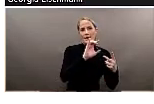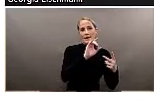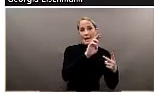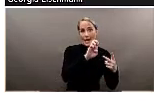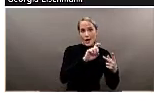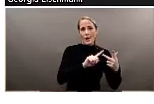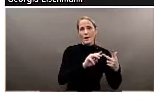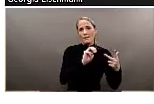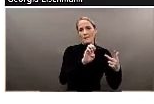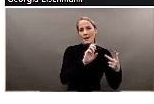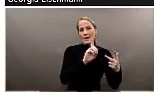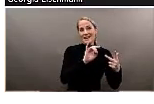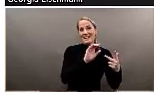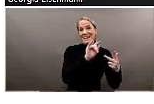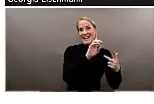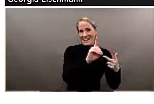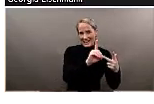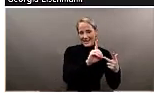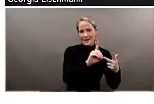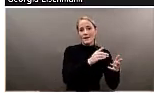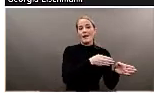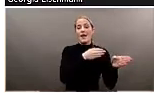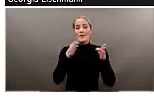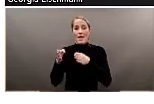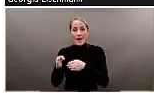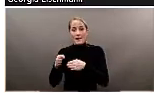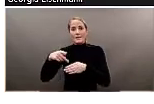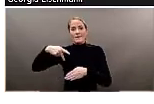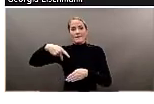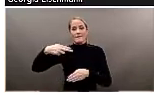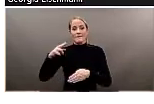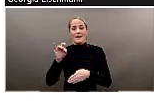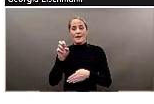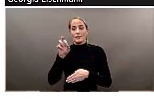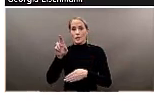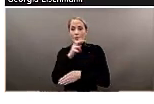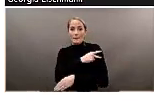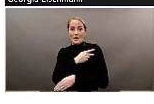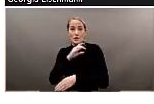patients. And then another program is for those who are